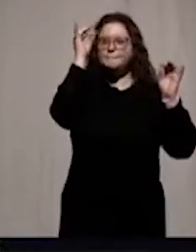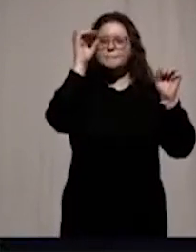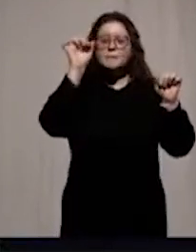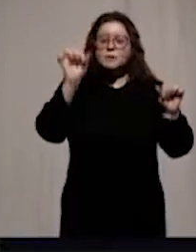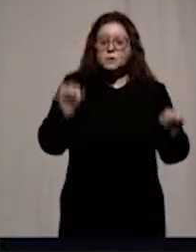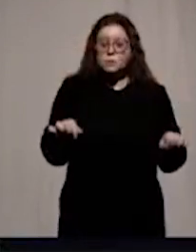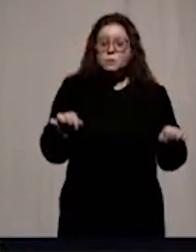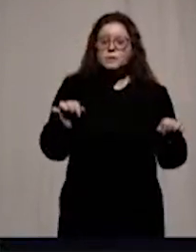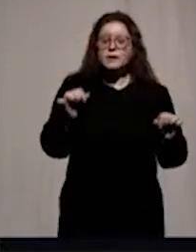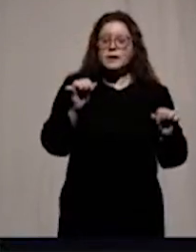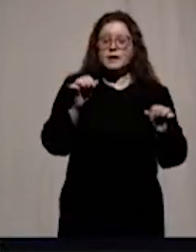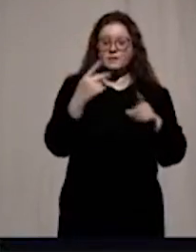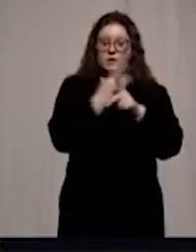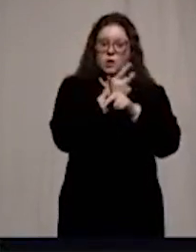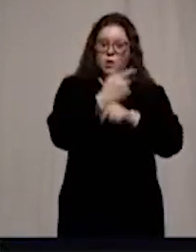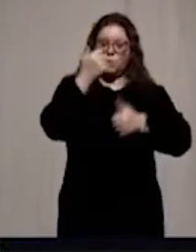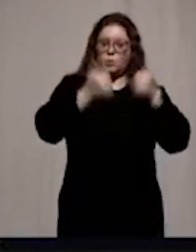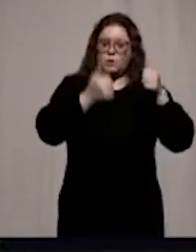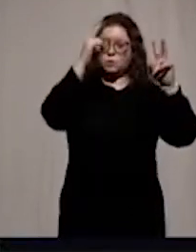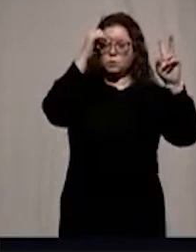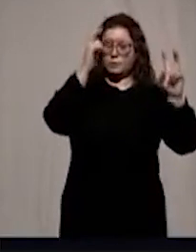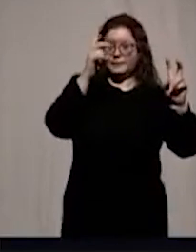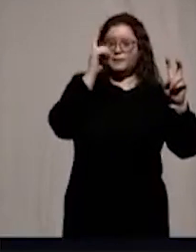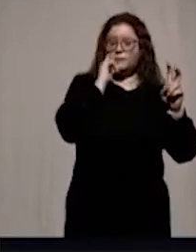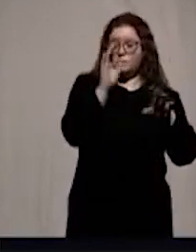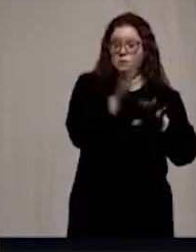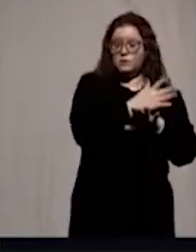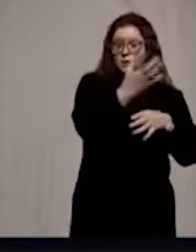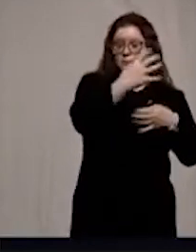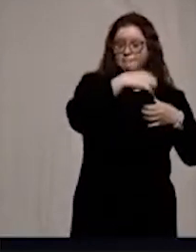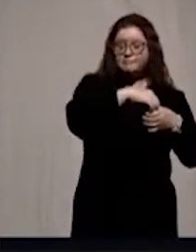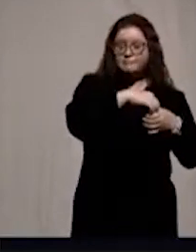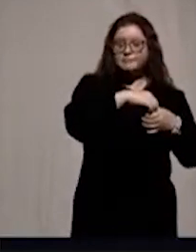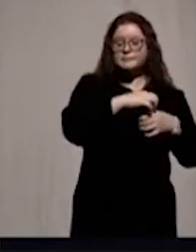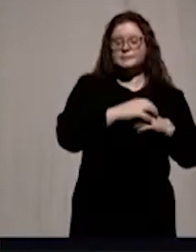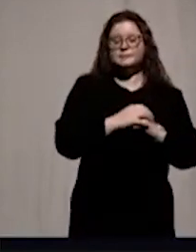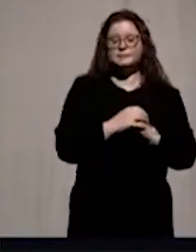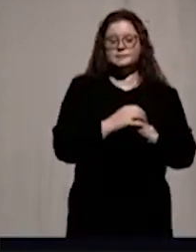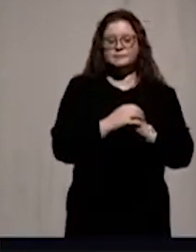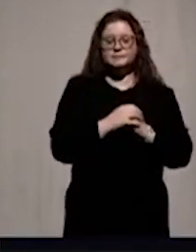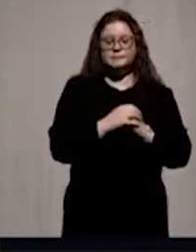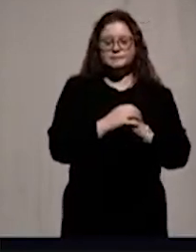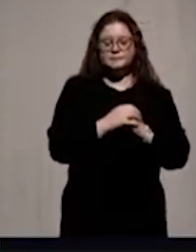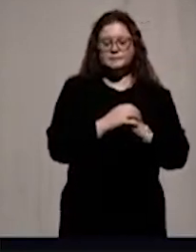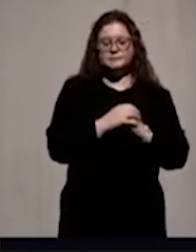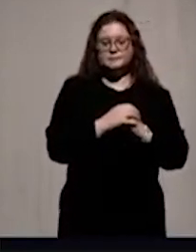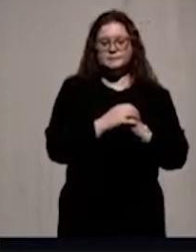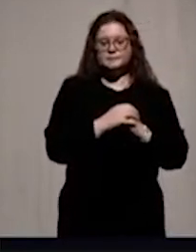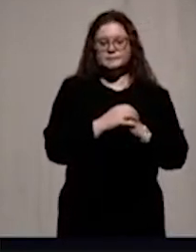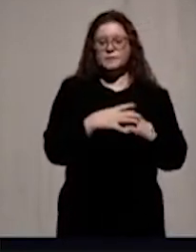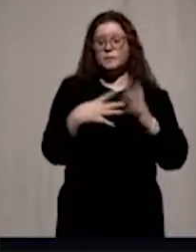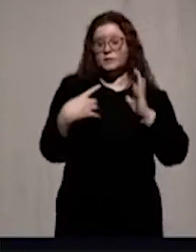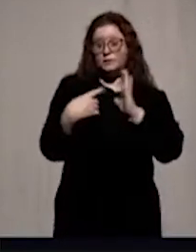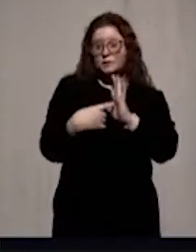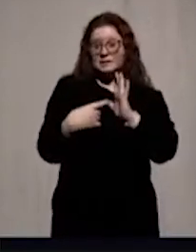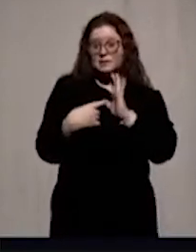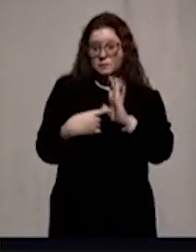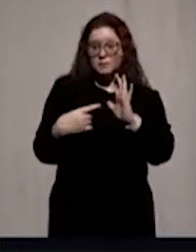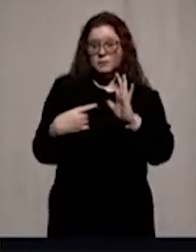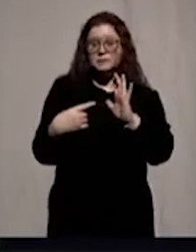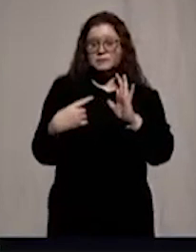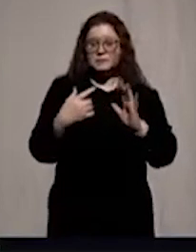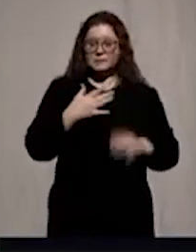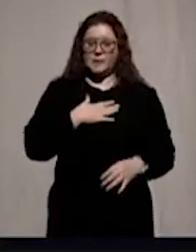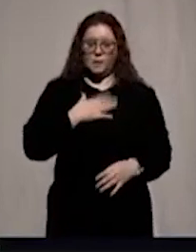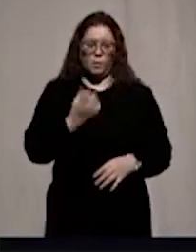of the subjects that you're going to use for your songs. That's going to be, for example, in the little poem thing that I